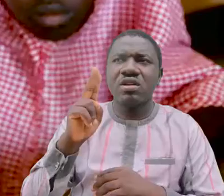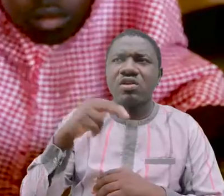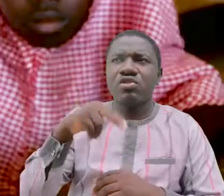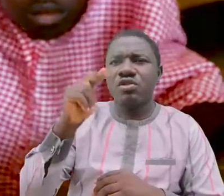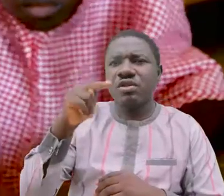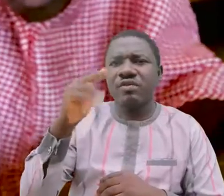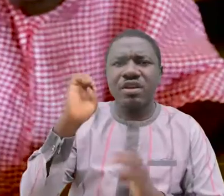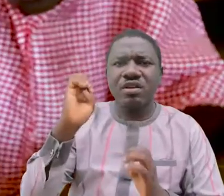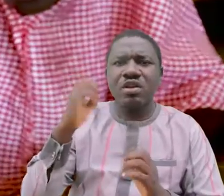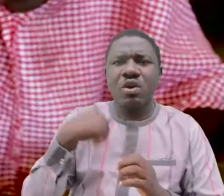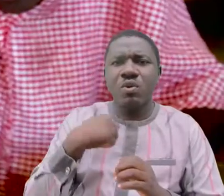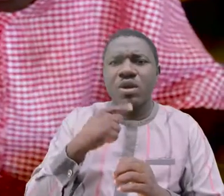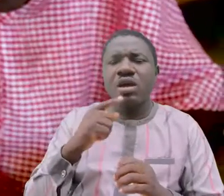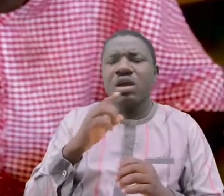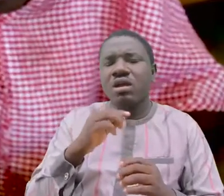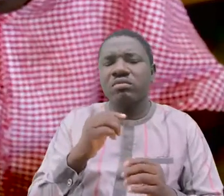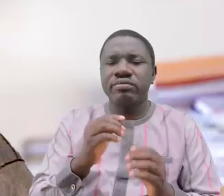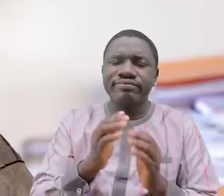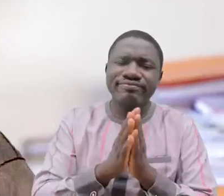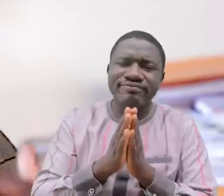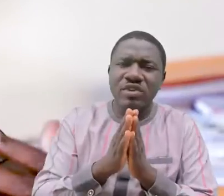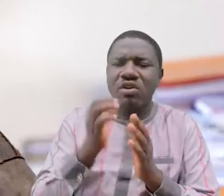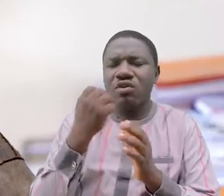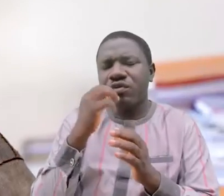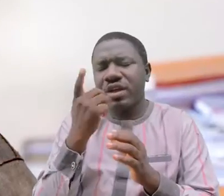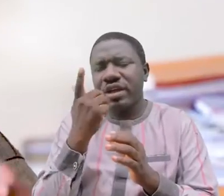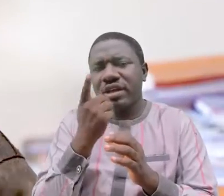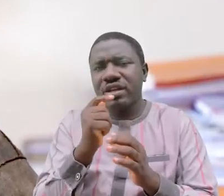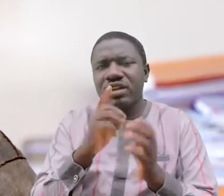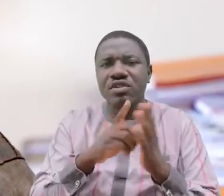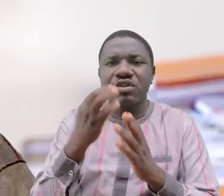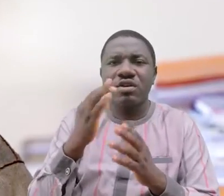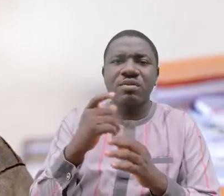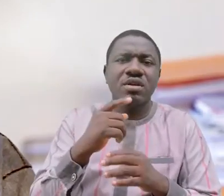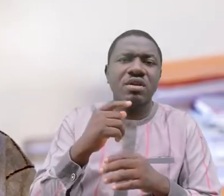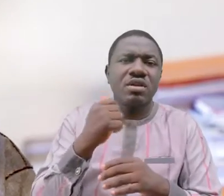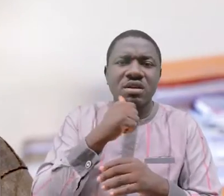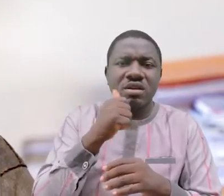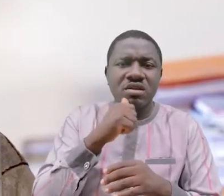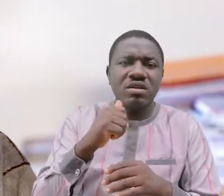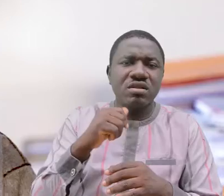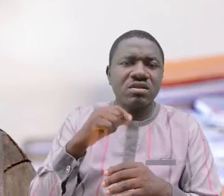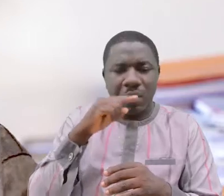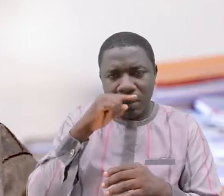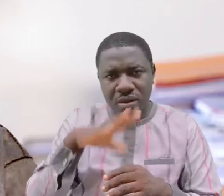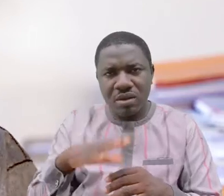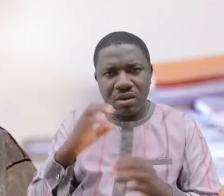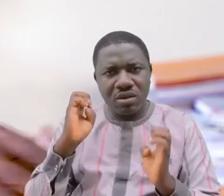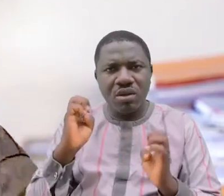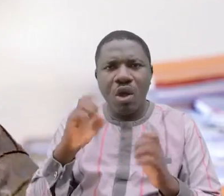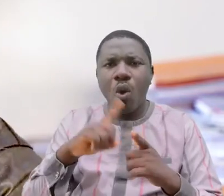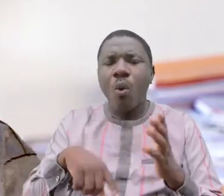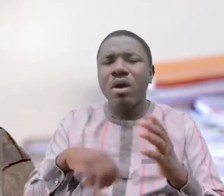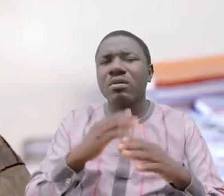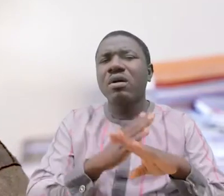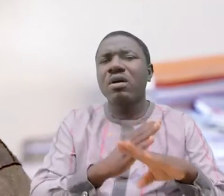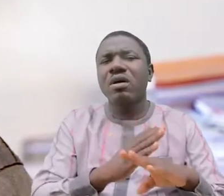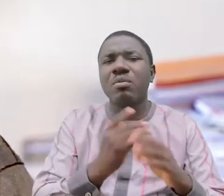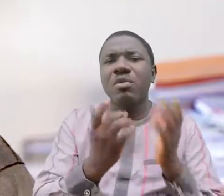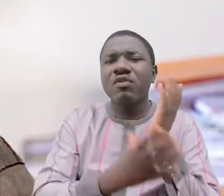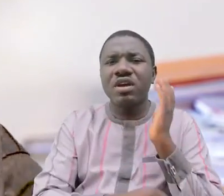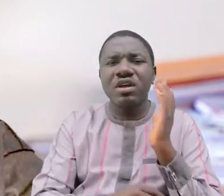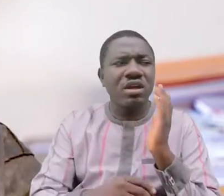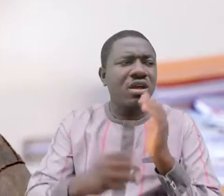here in northern Nigeria, we are all clamoring for the development of girl child education. But what hampers that